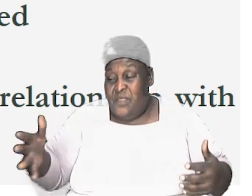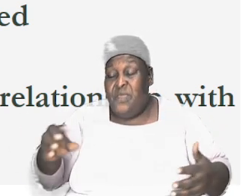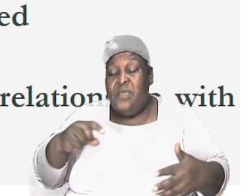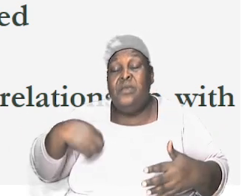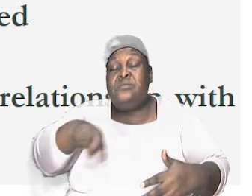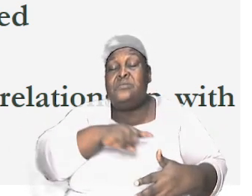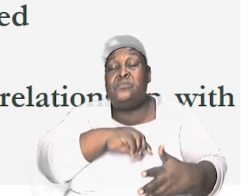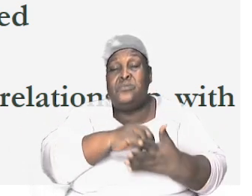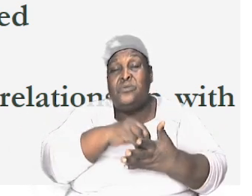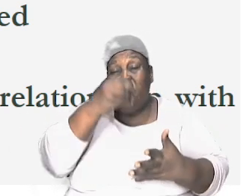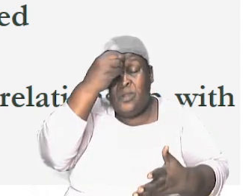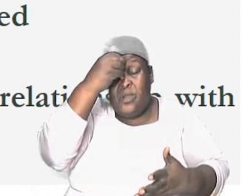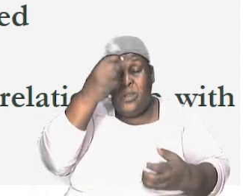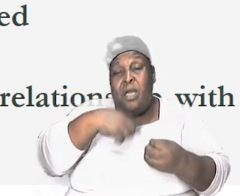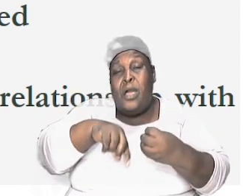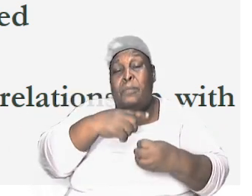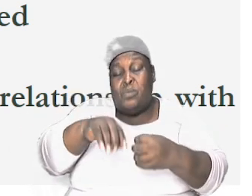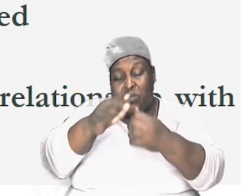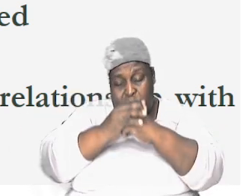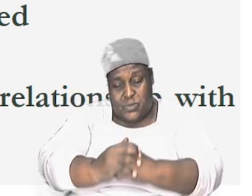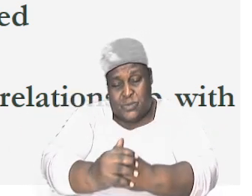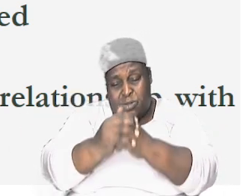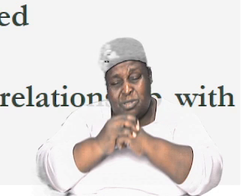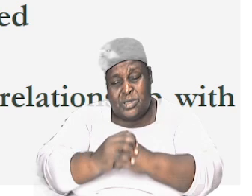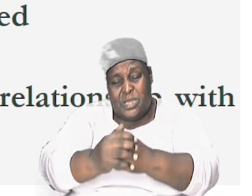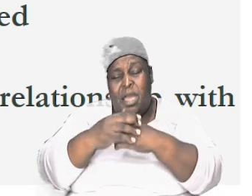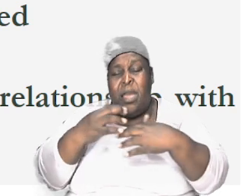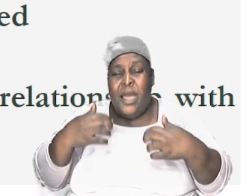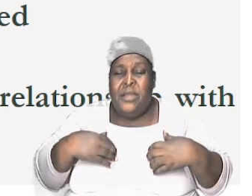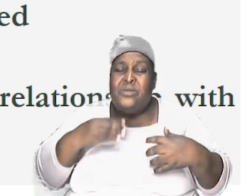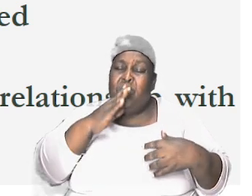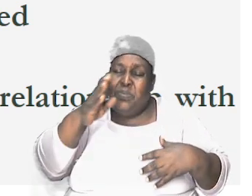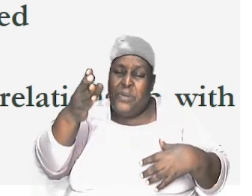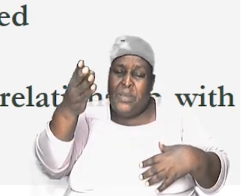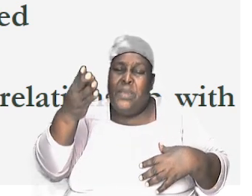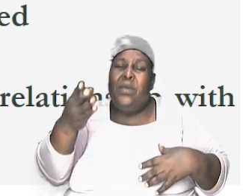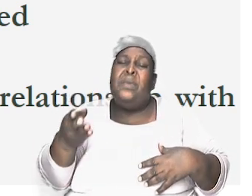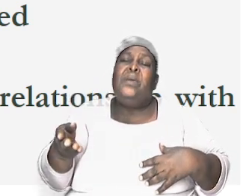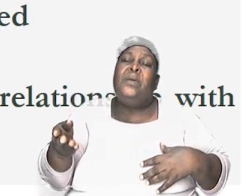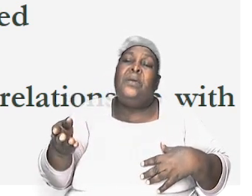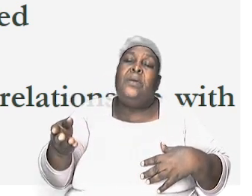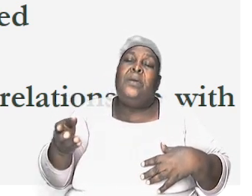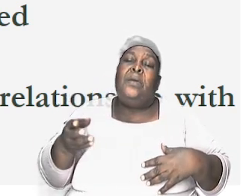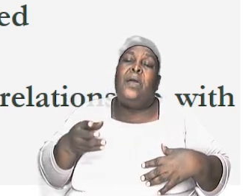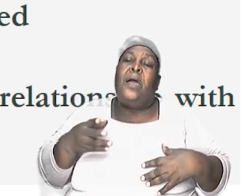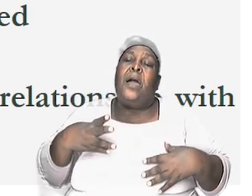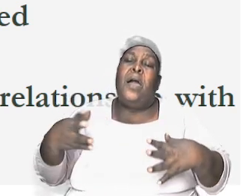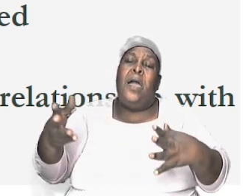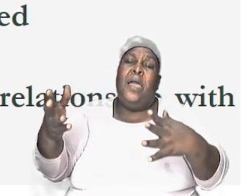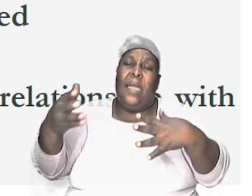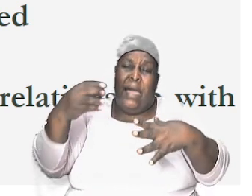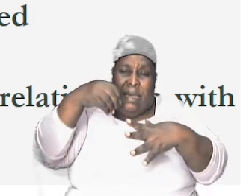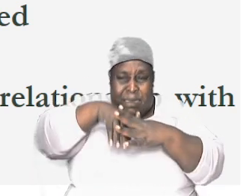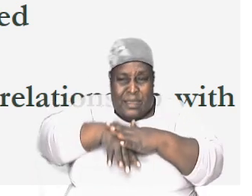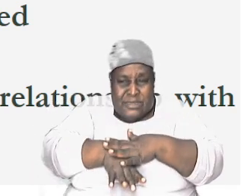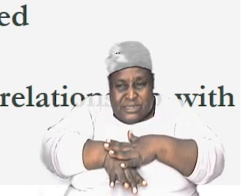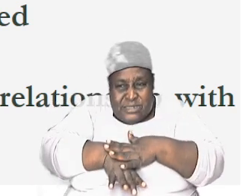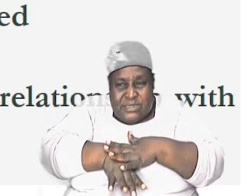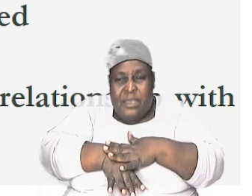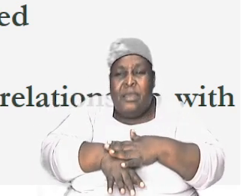learn about worship is that it had to be an intimate encounter, an encounter of